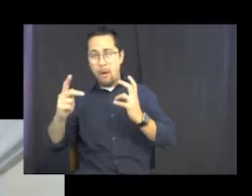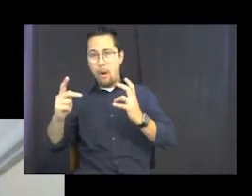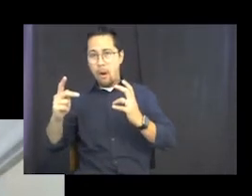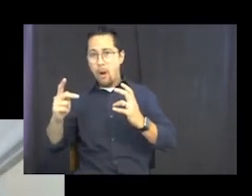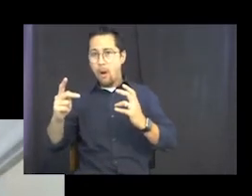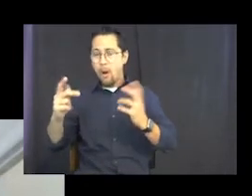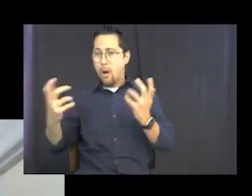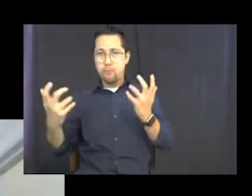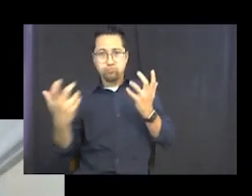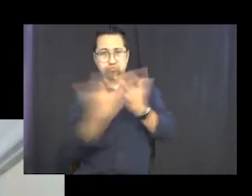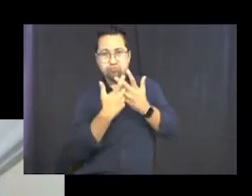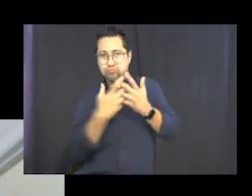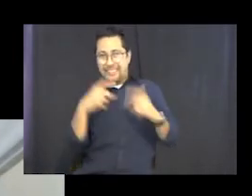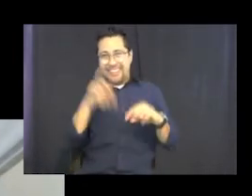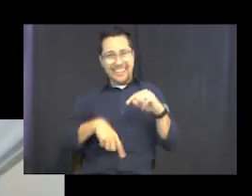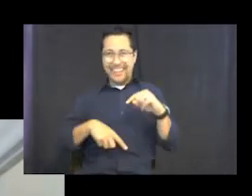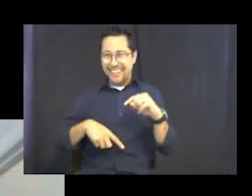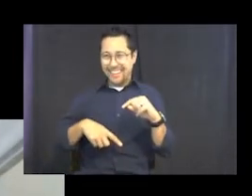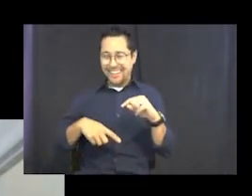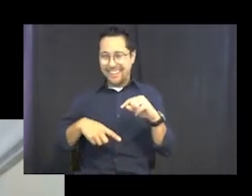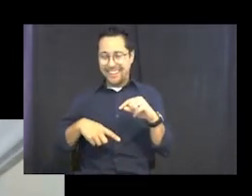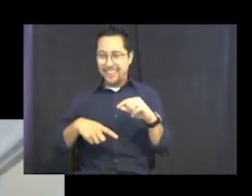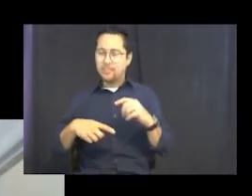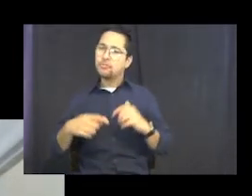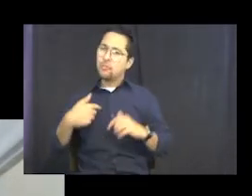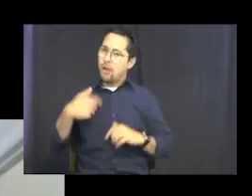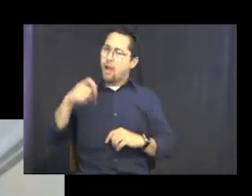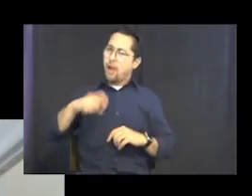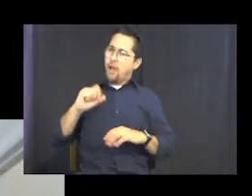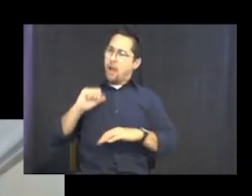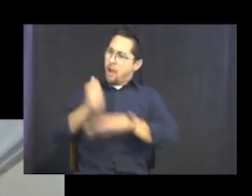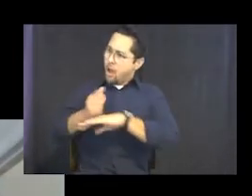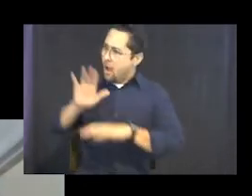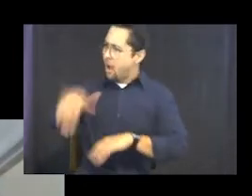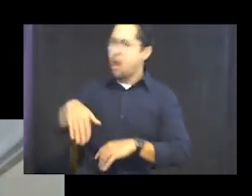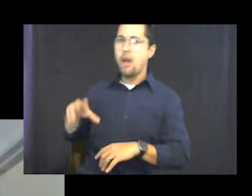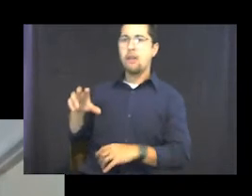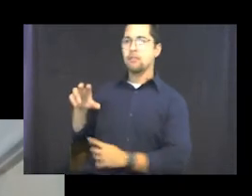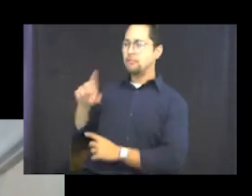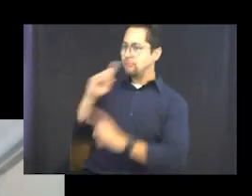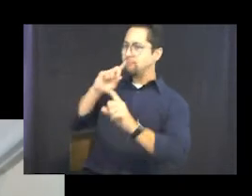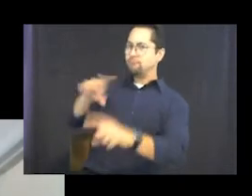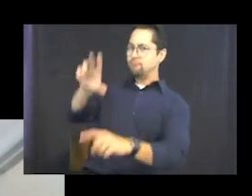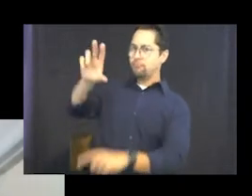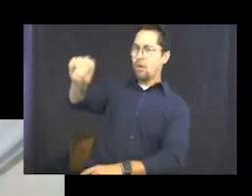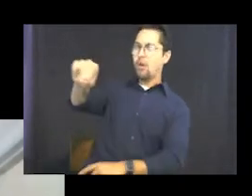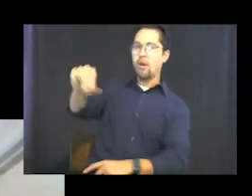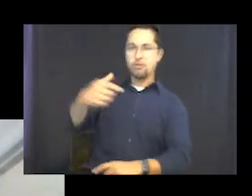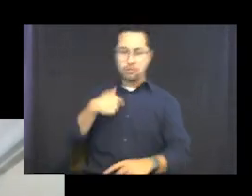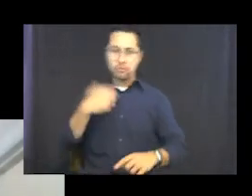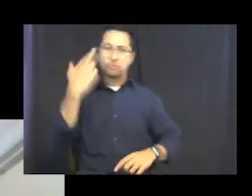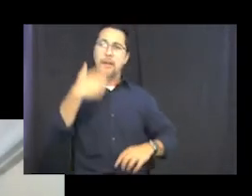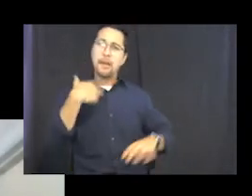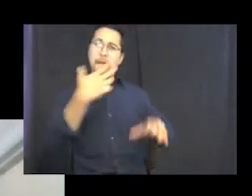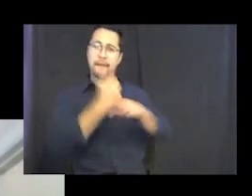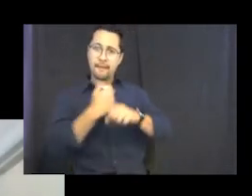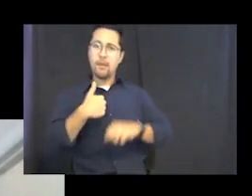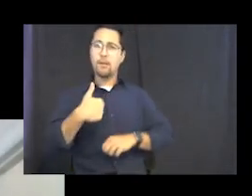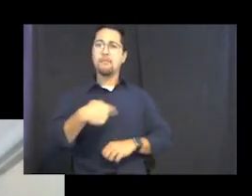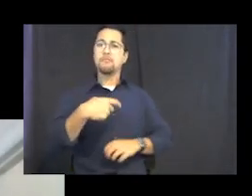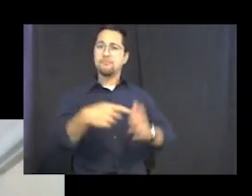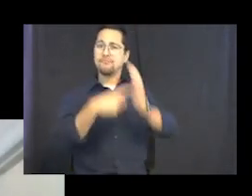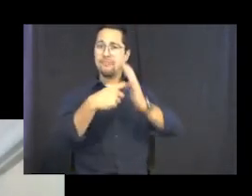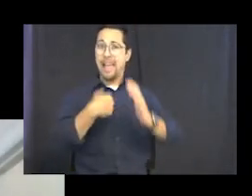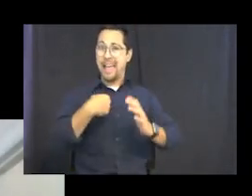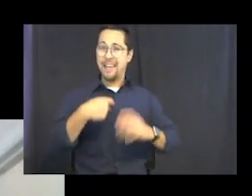provide what I need right now. So I need to step up and be able to say no so that I can get what I need. And if